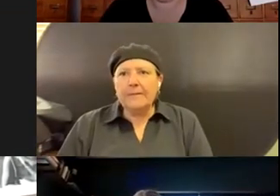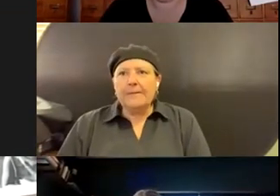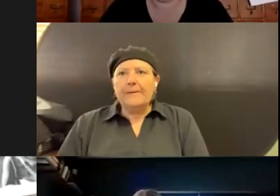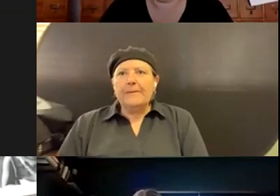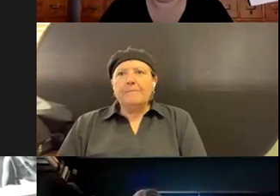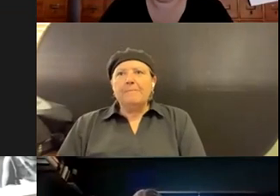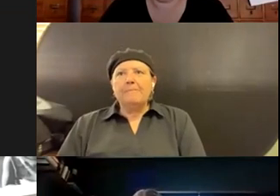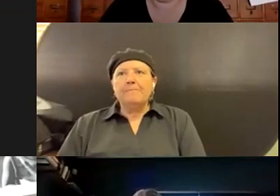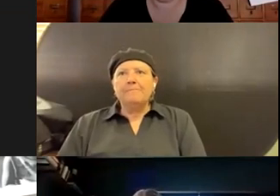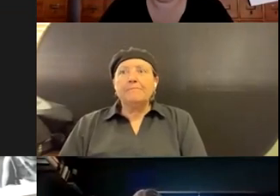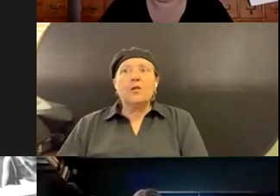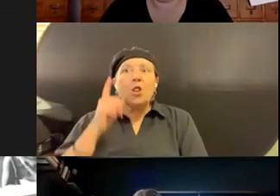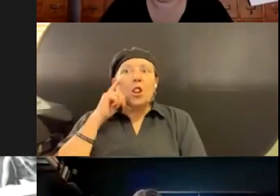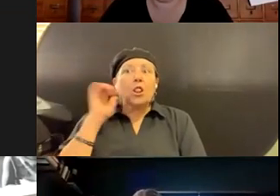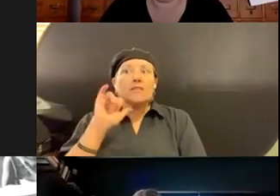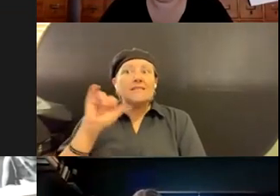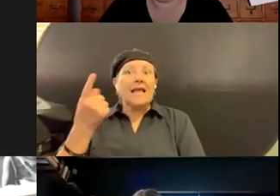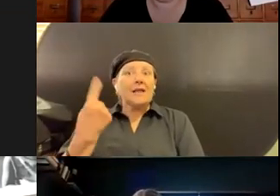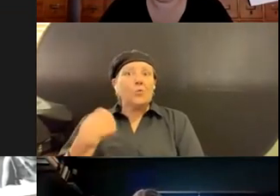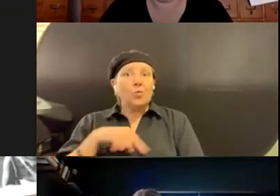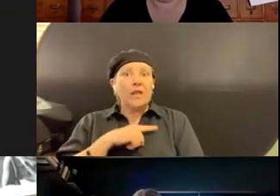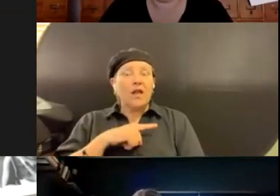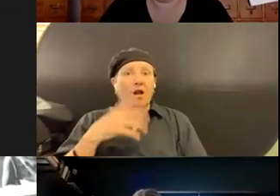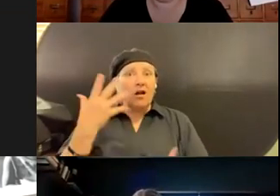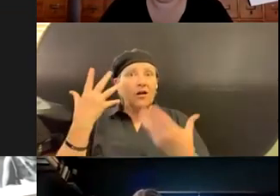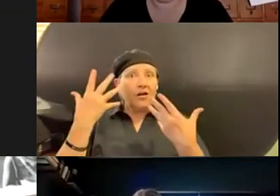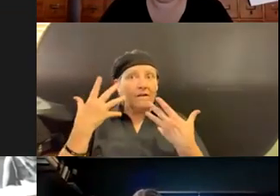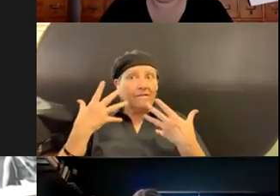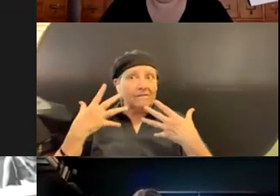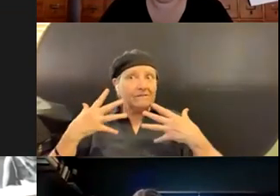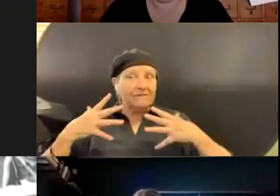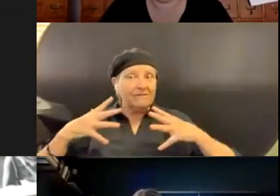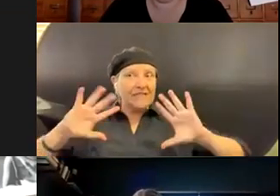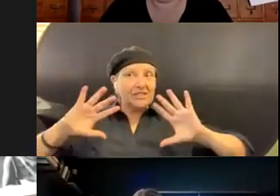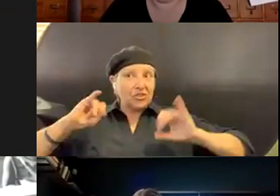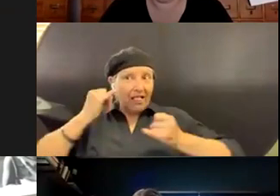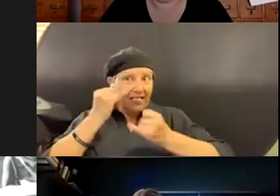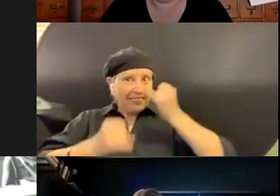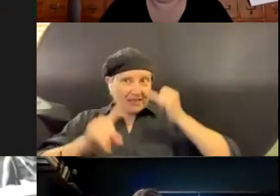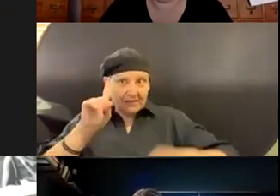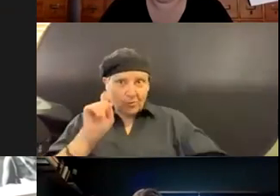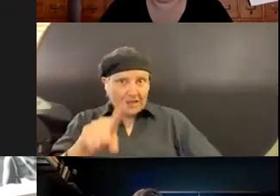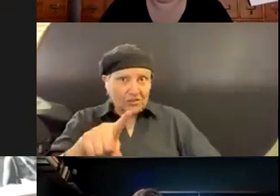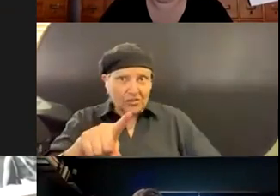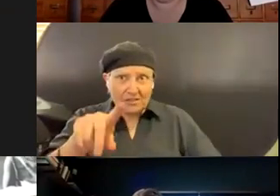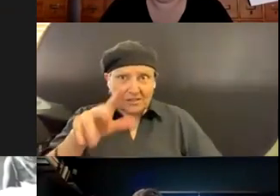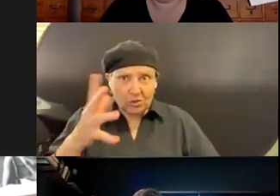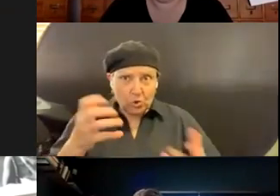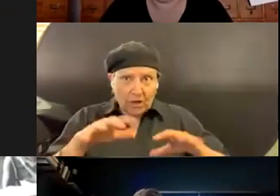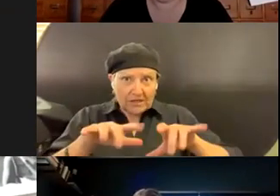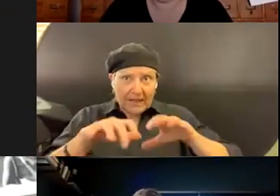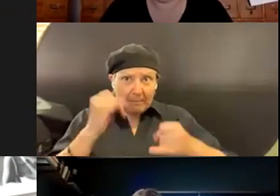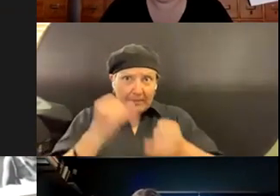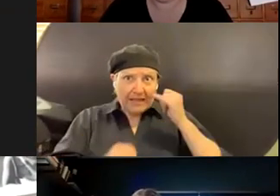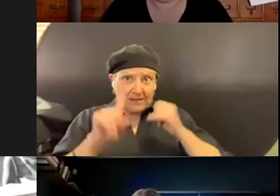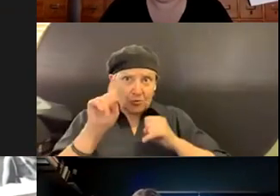And it looks like we're good to go. Any last questions? If you guys want to type it in real quick.